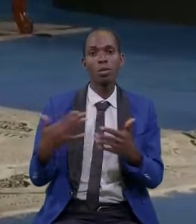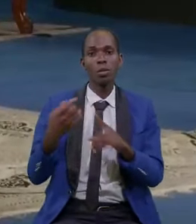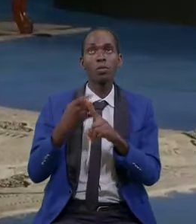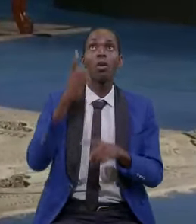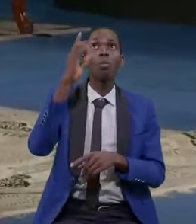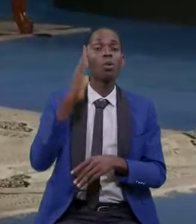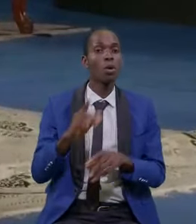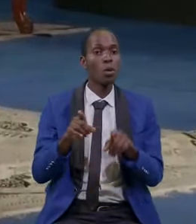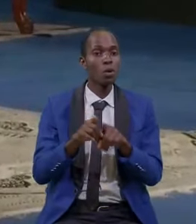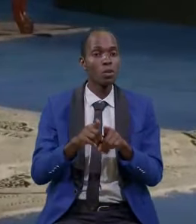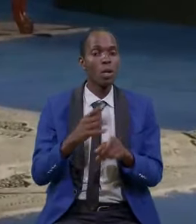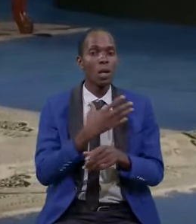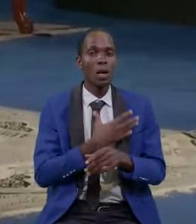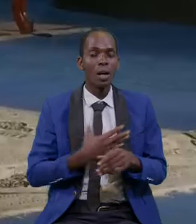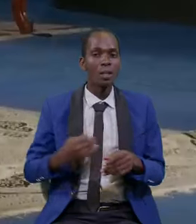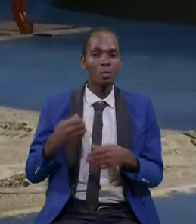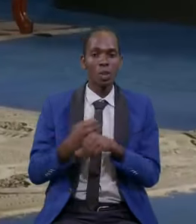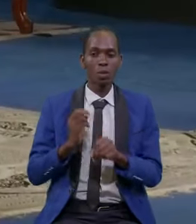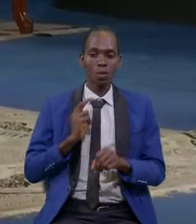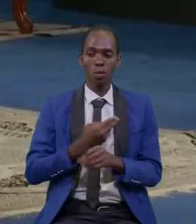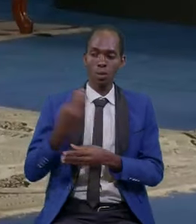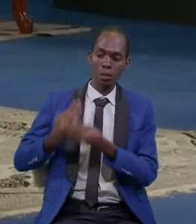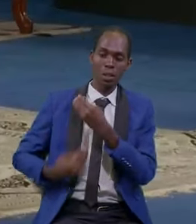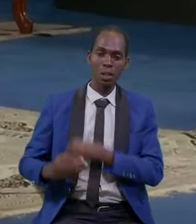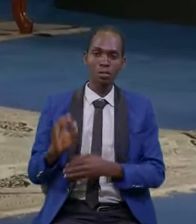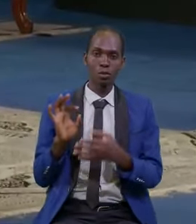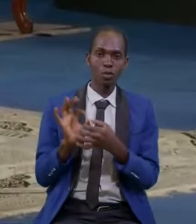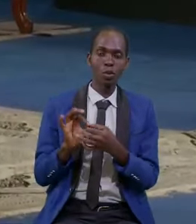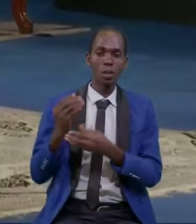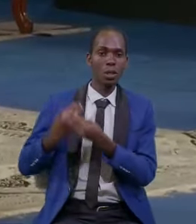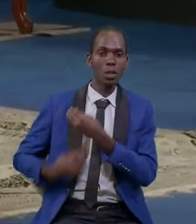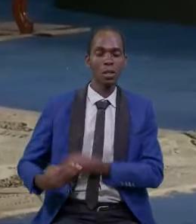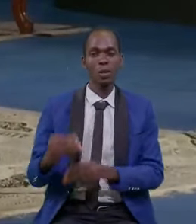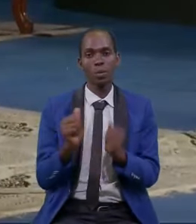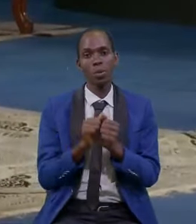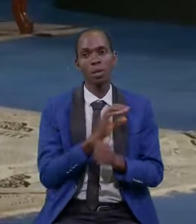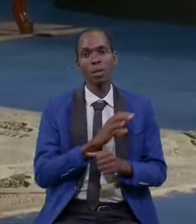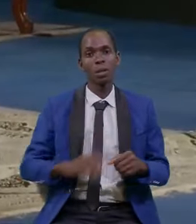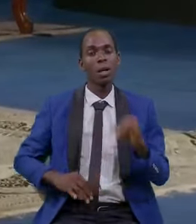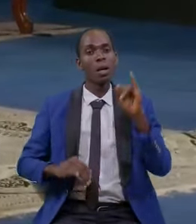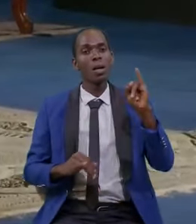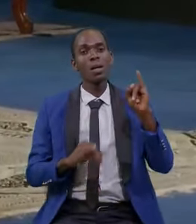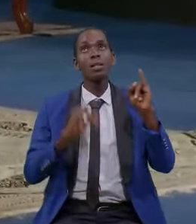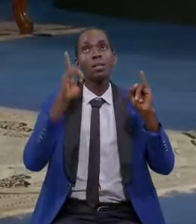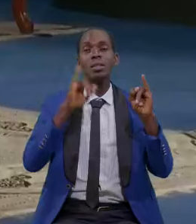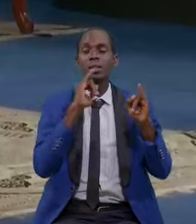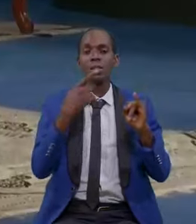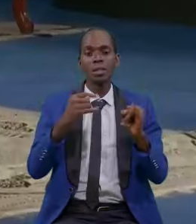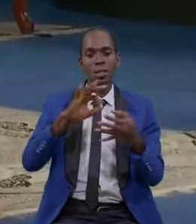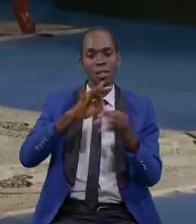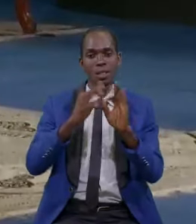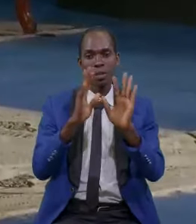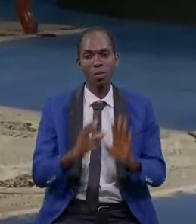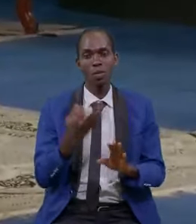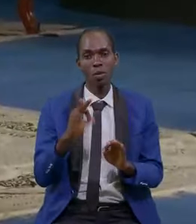us heirs as well, joint heirs with Christ. The I is the interpreter of the scripture, and he is